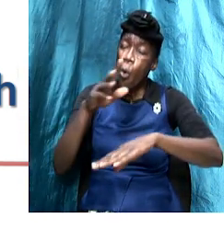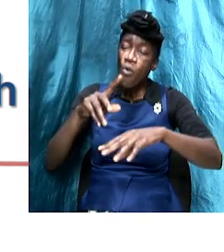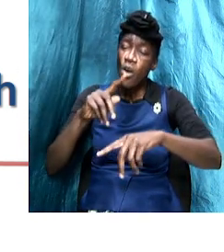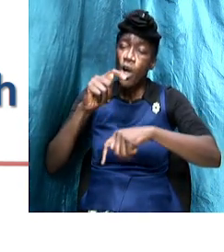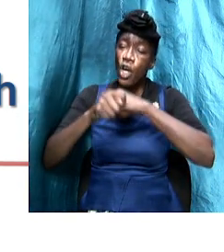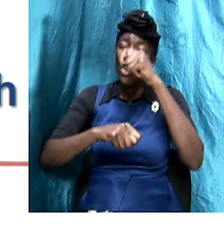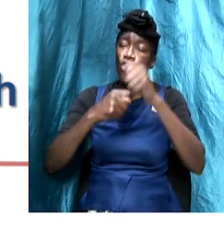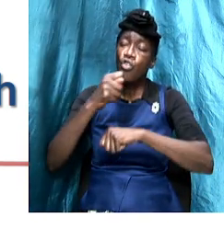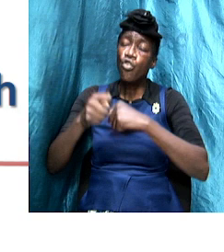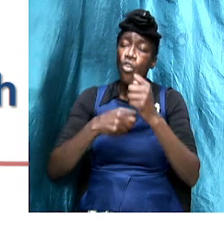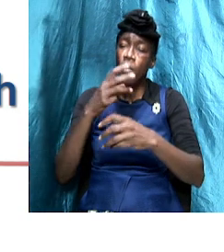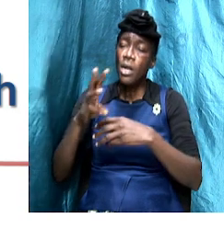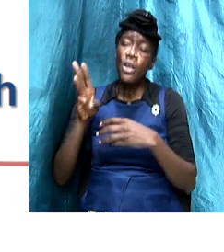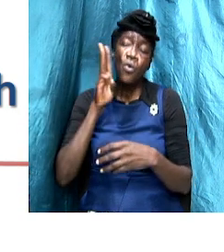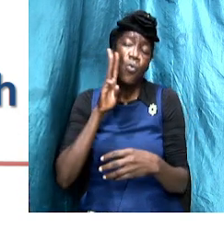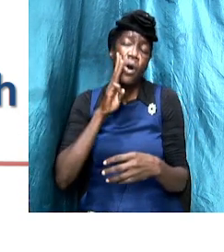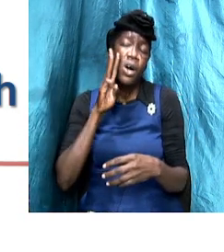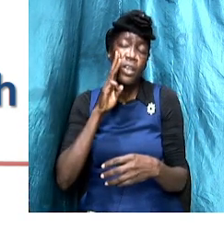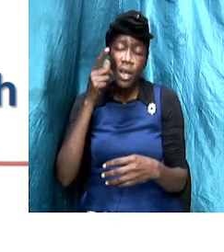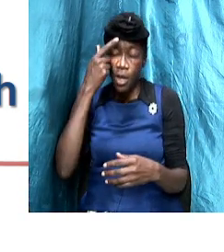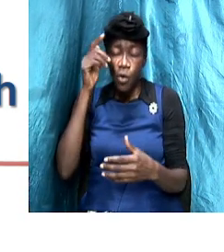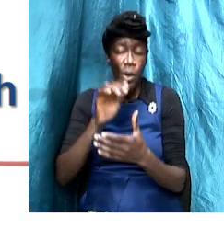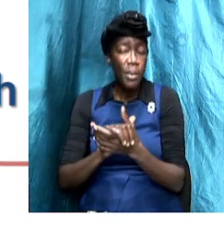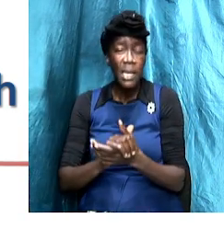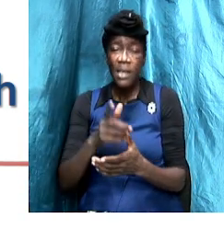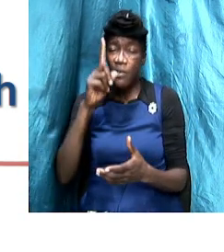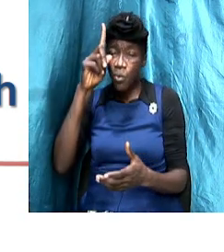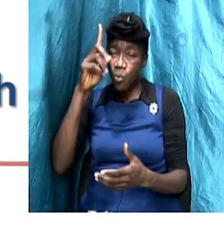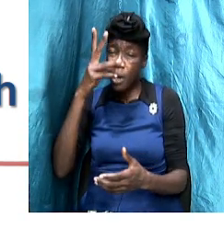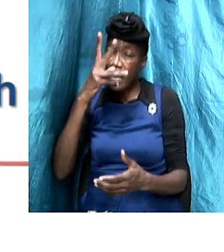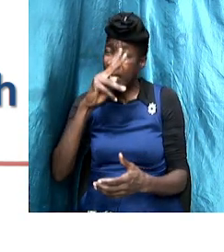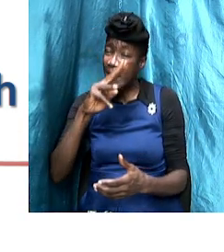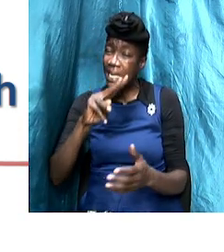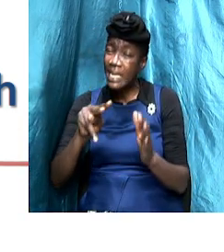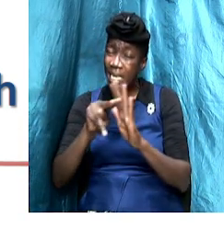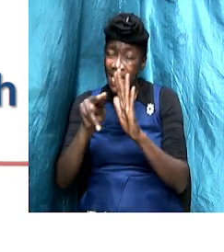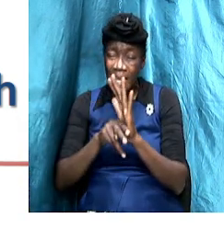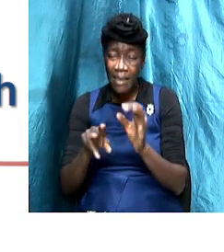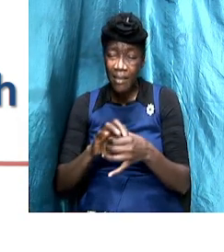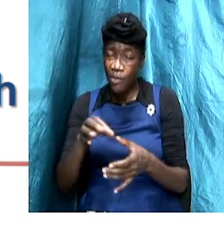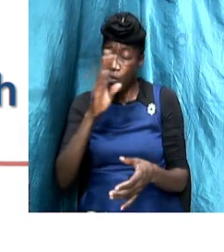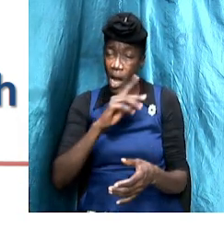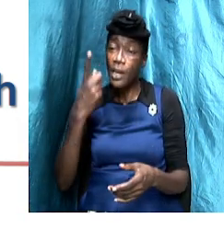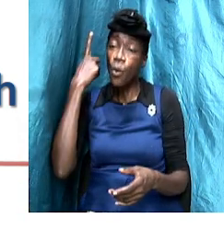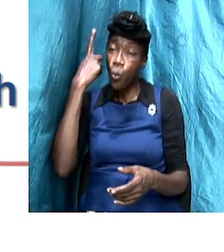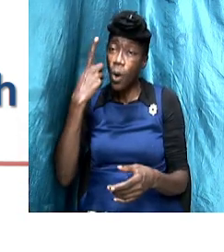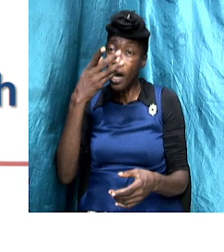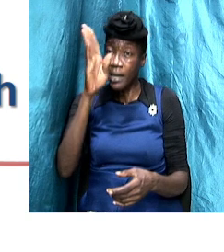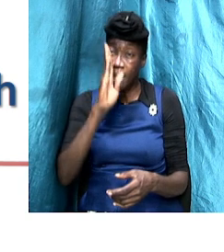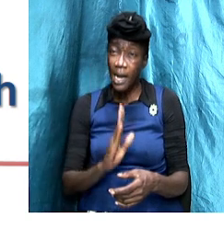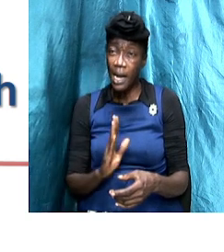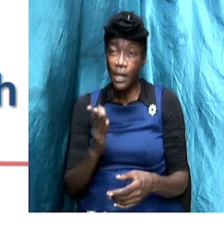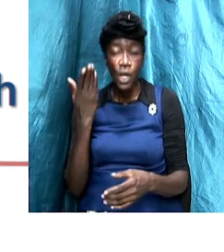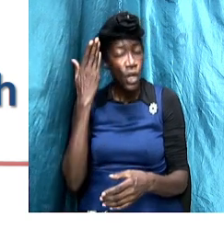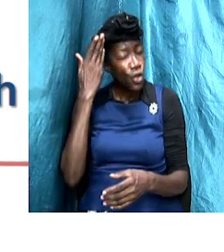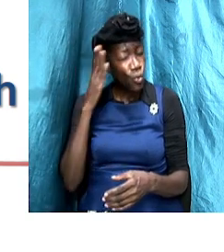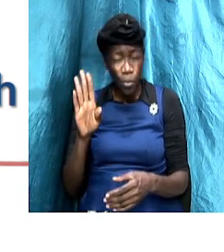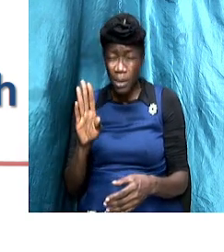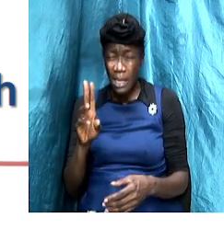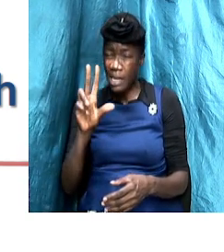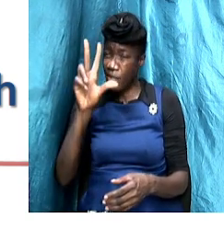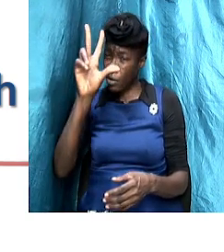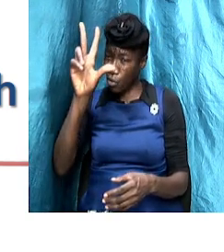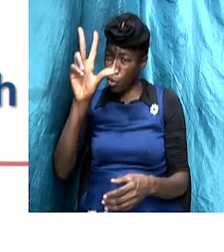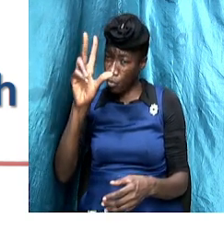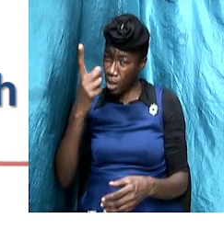God. We believe in the oneness of God. There is only one God. One God. We don't believe in triune God. We believe